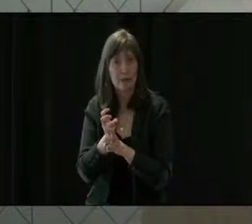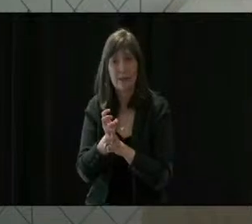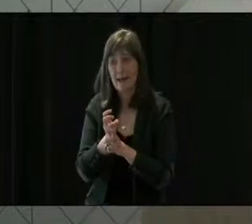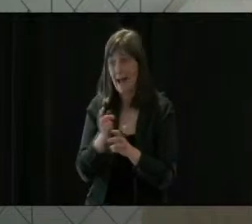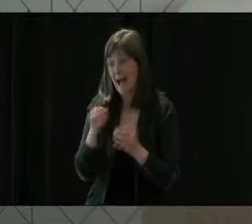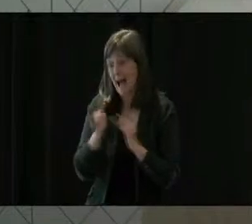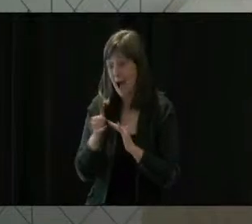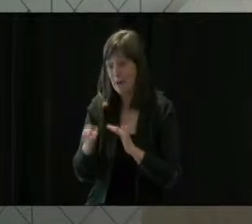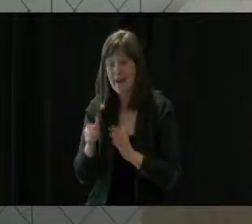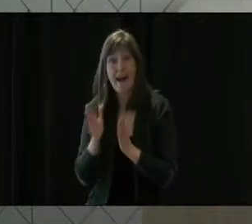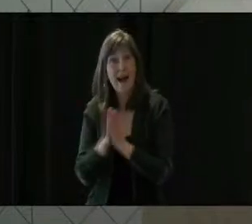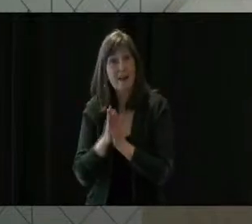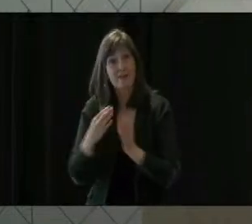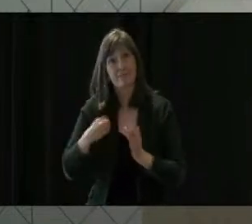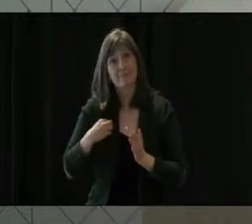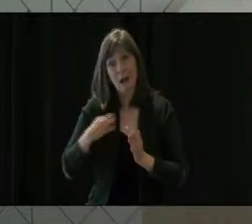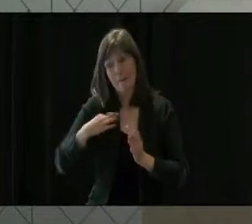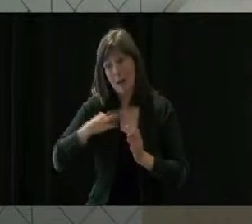funds